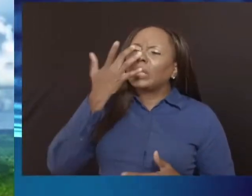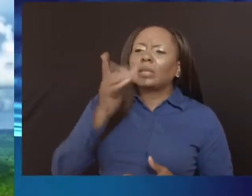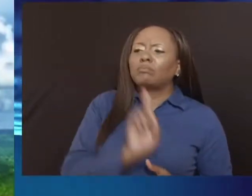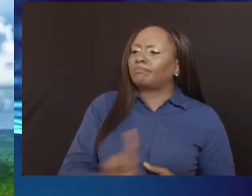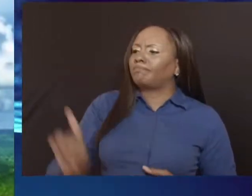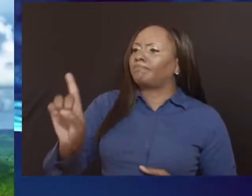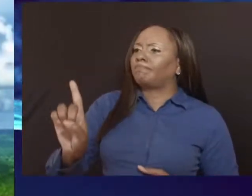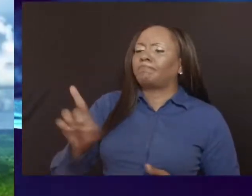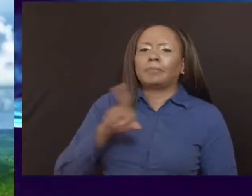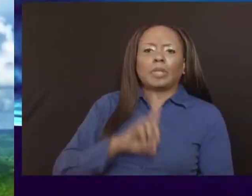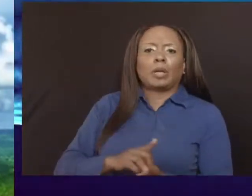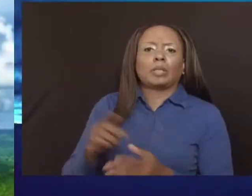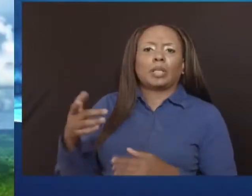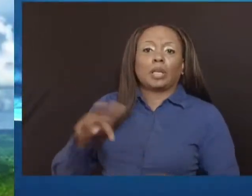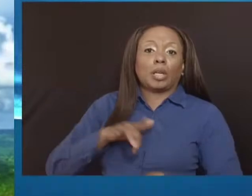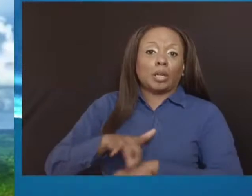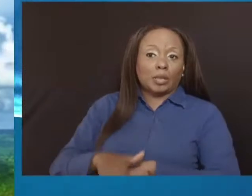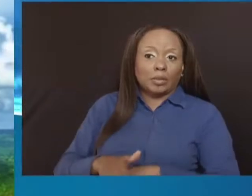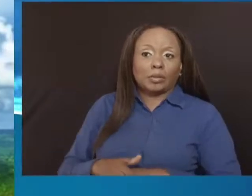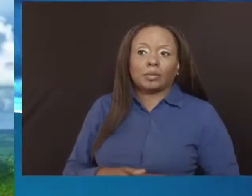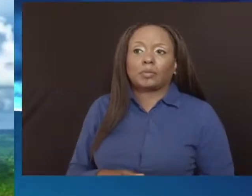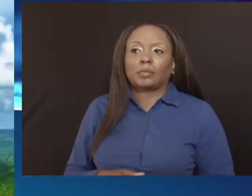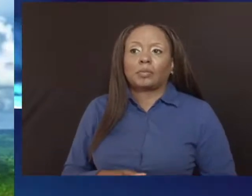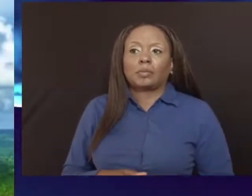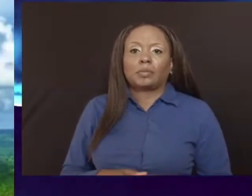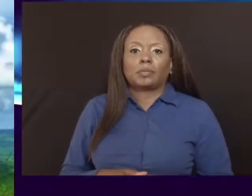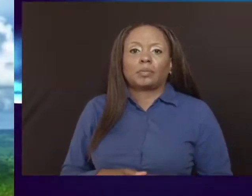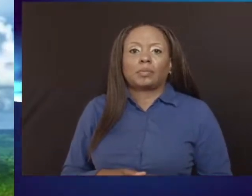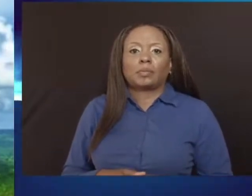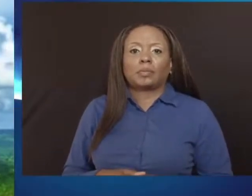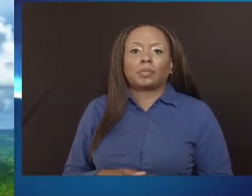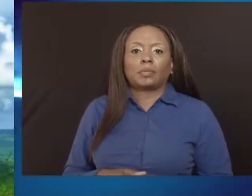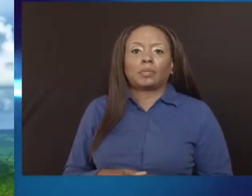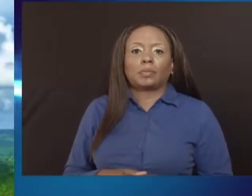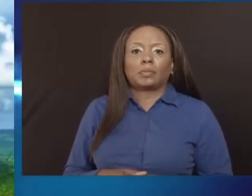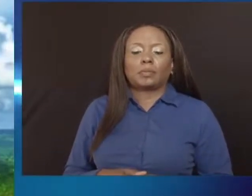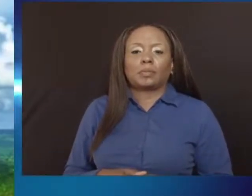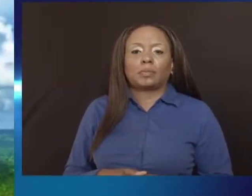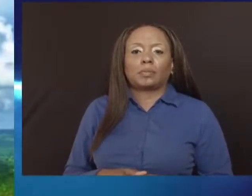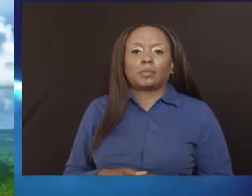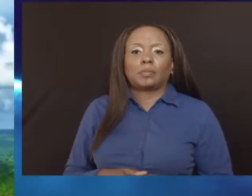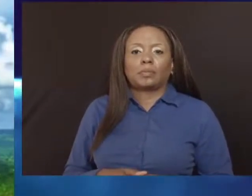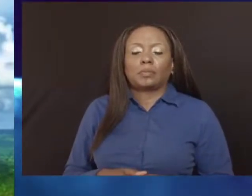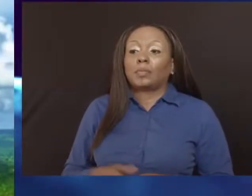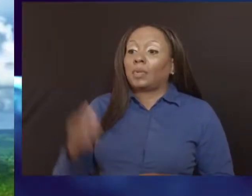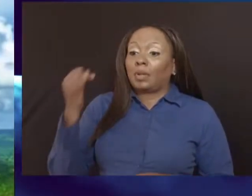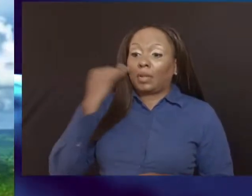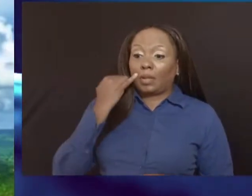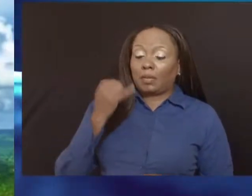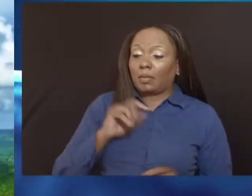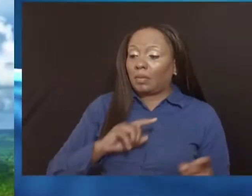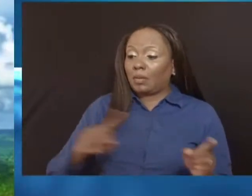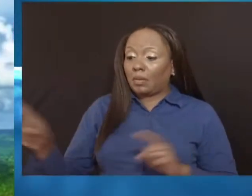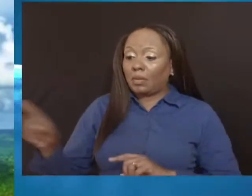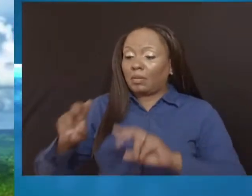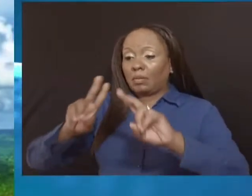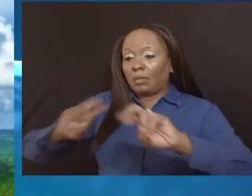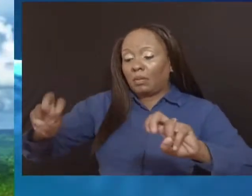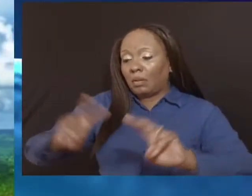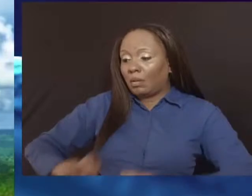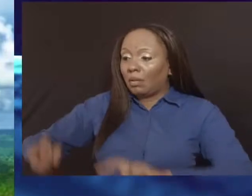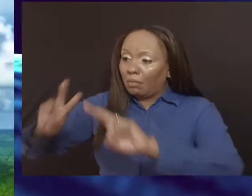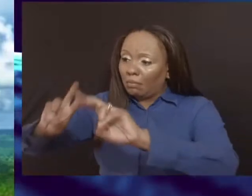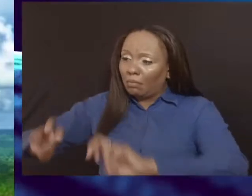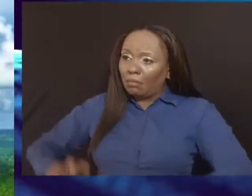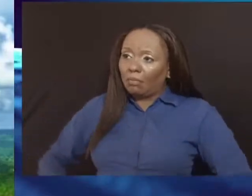been assessed by our isolation or central isolation facility, whether it is Blackman Gullup or Harrison